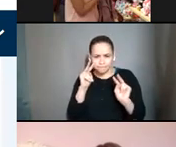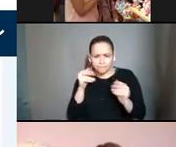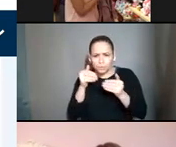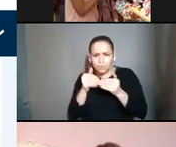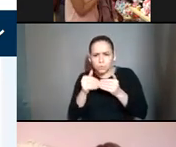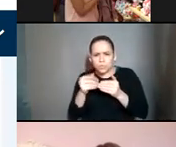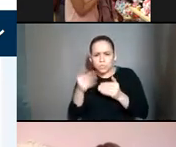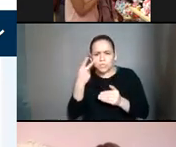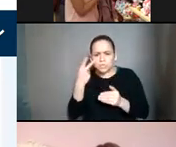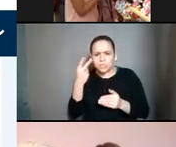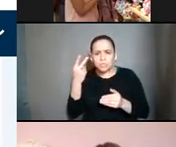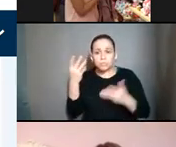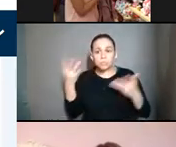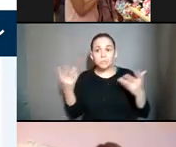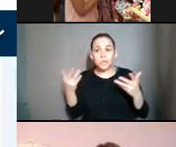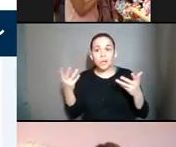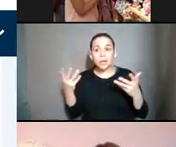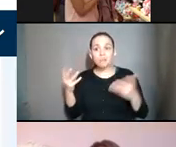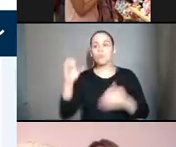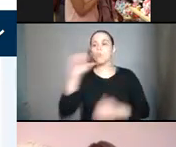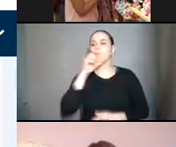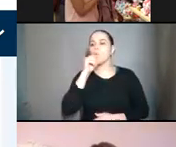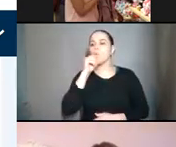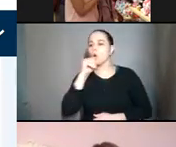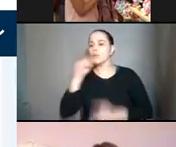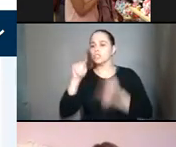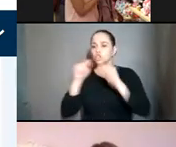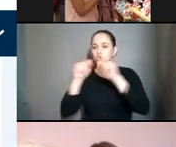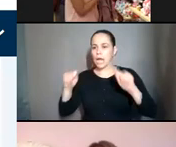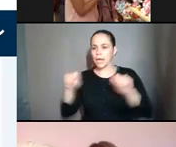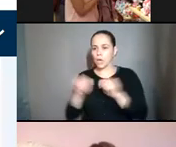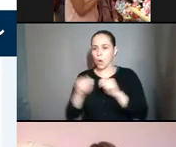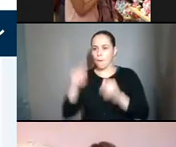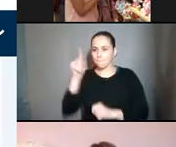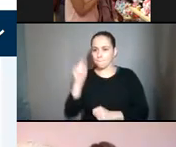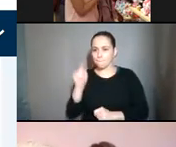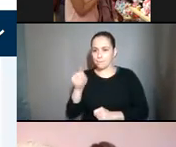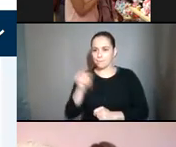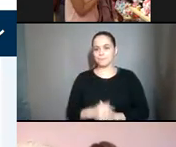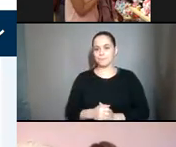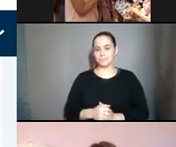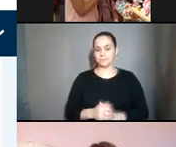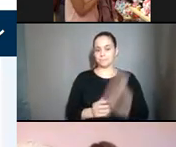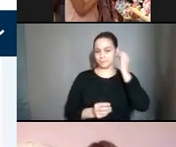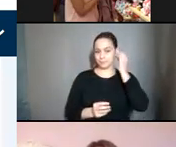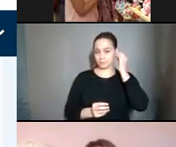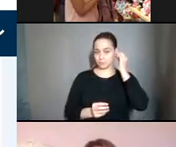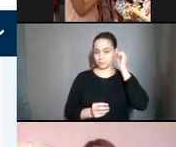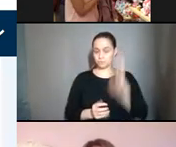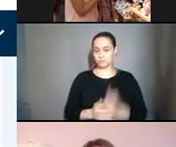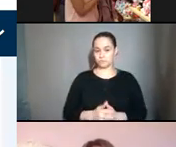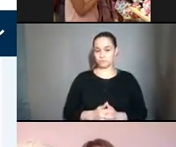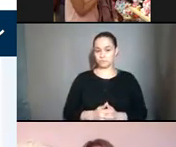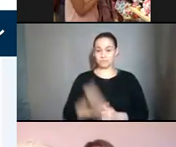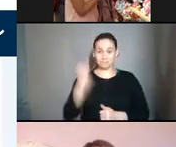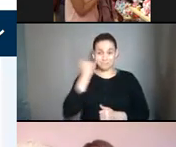the orange triangles with an exclamation point. If your child has one of those, I